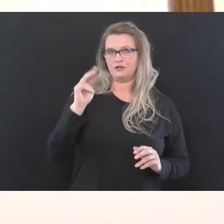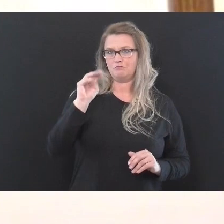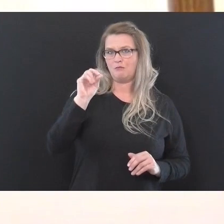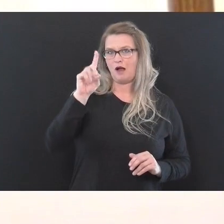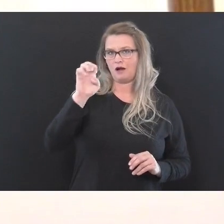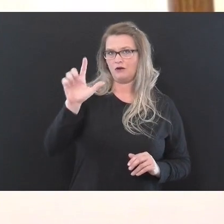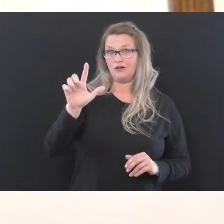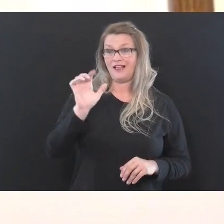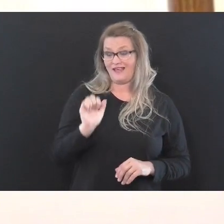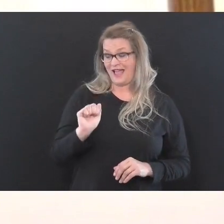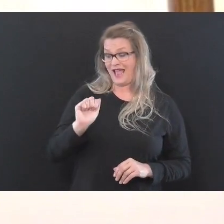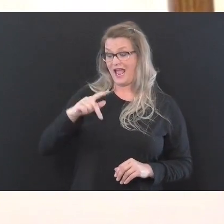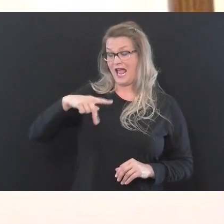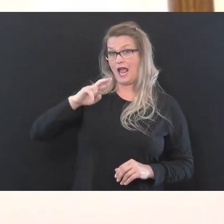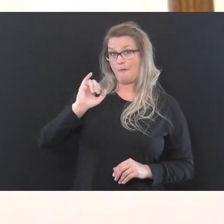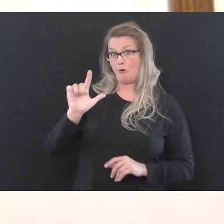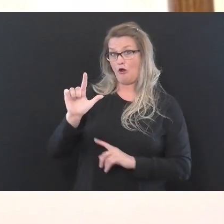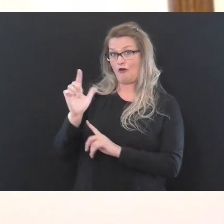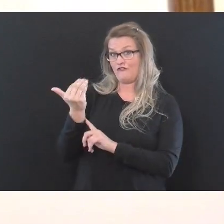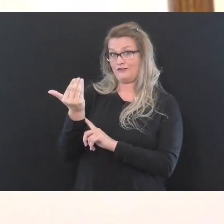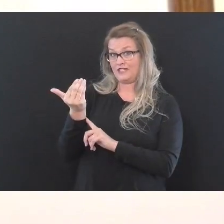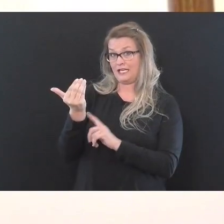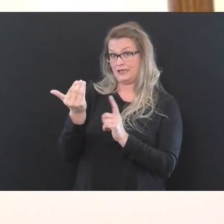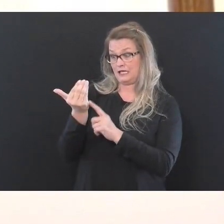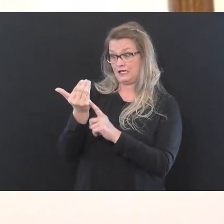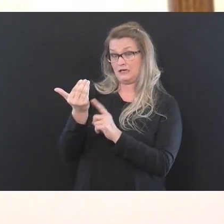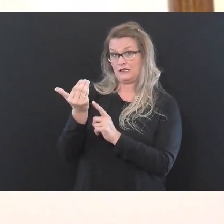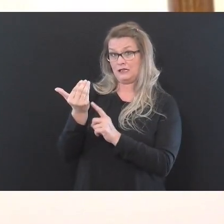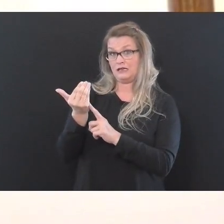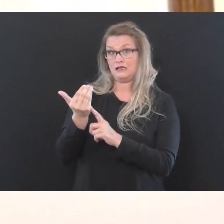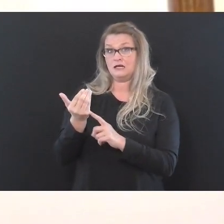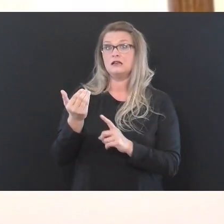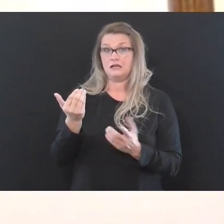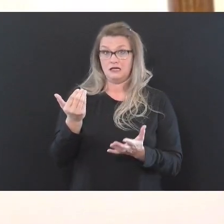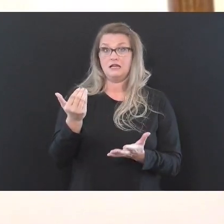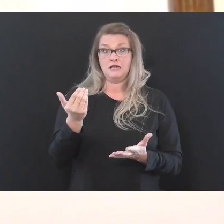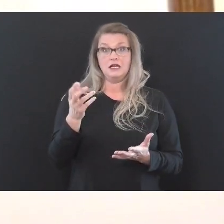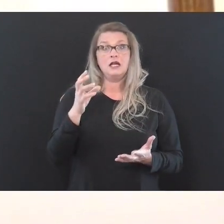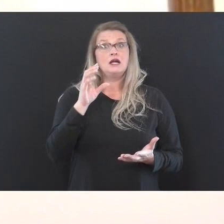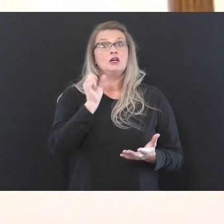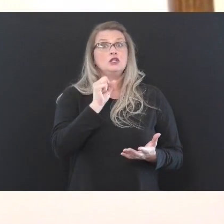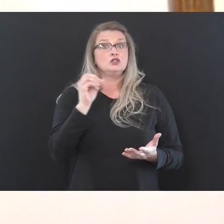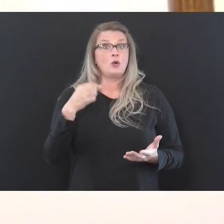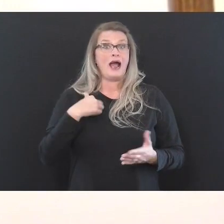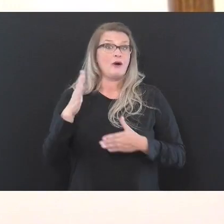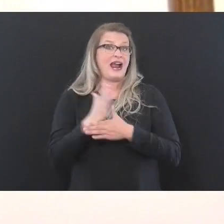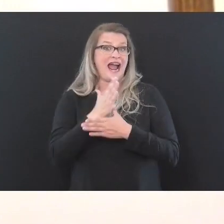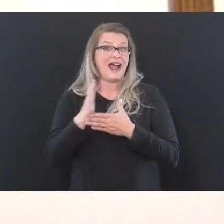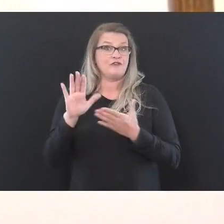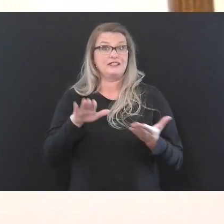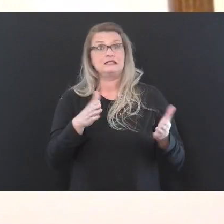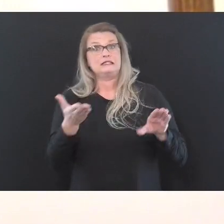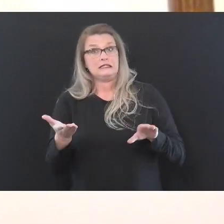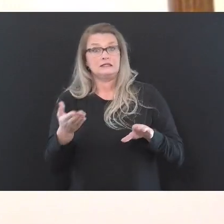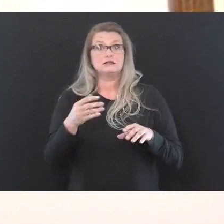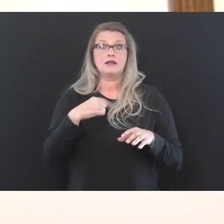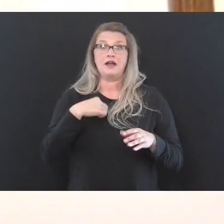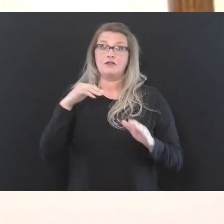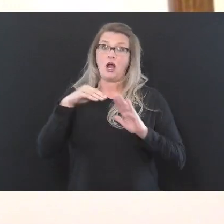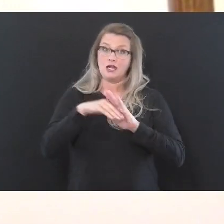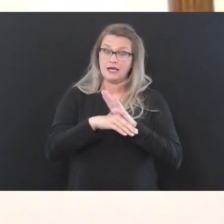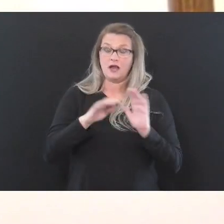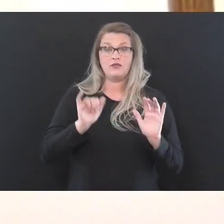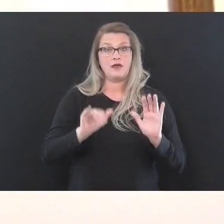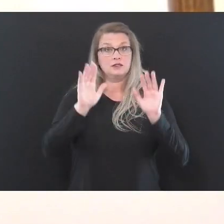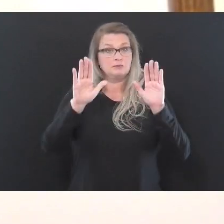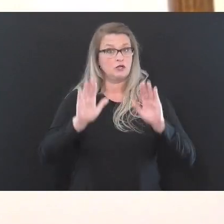15th. And our projected mortality rate's gone down, as well as the surge numbers. We have done a great job as